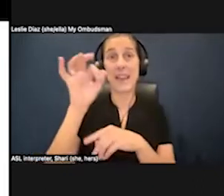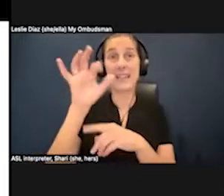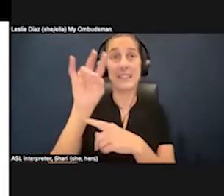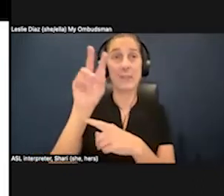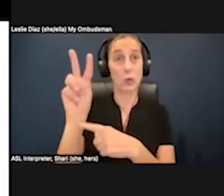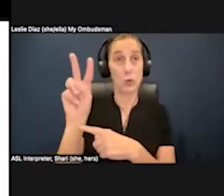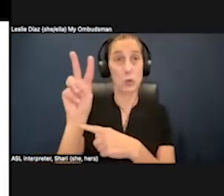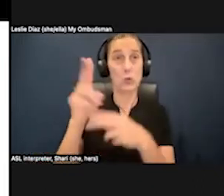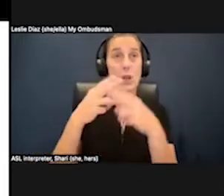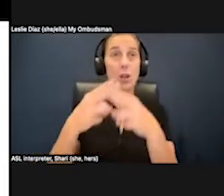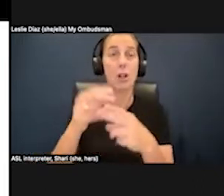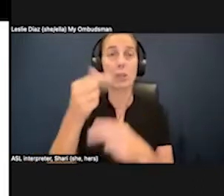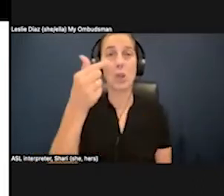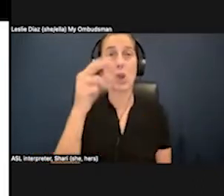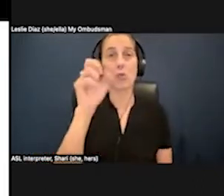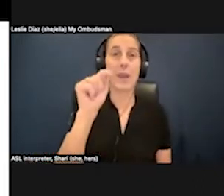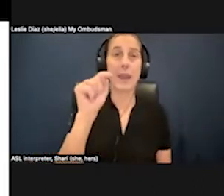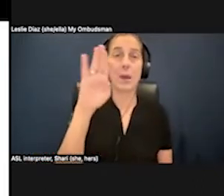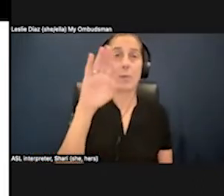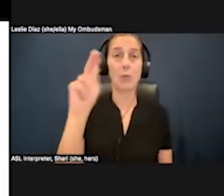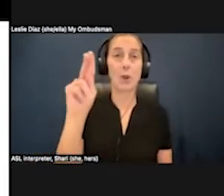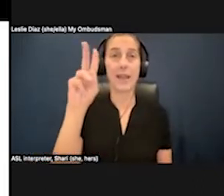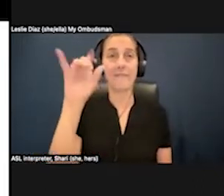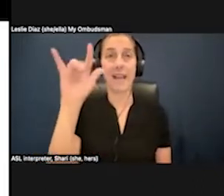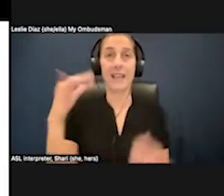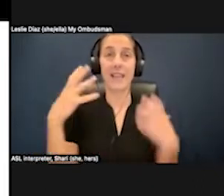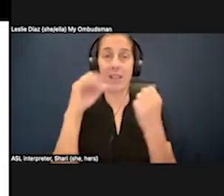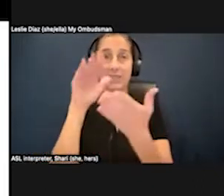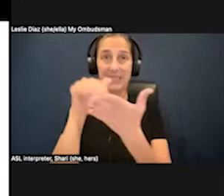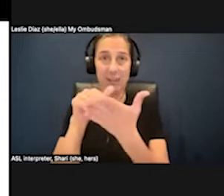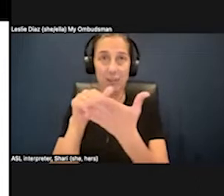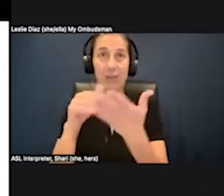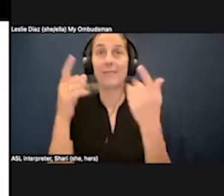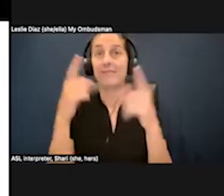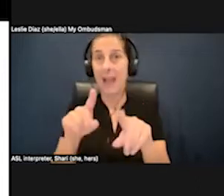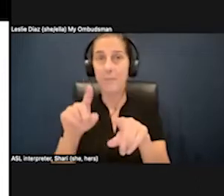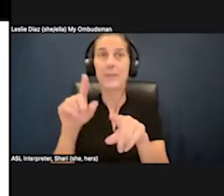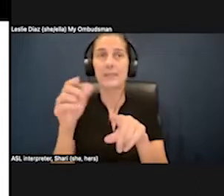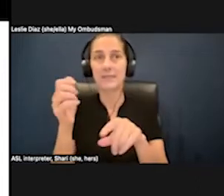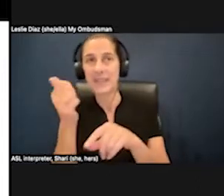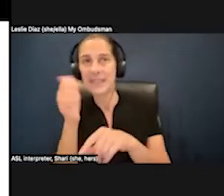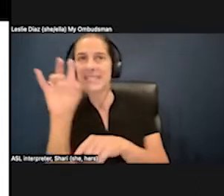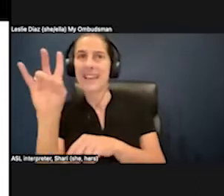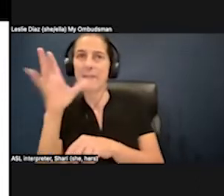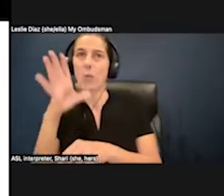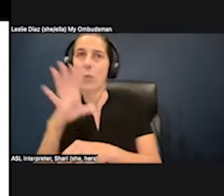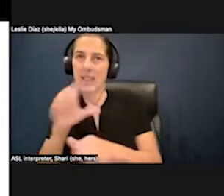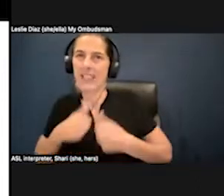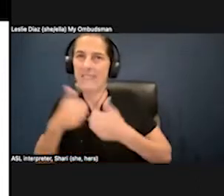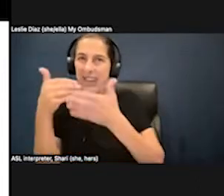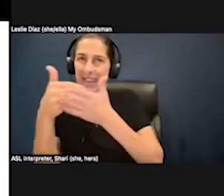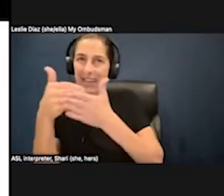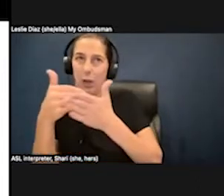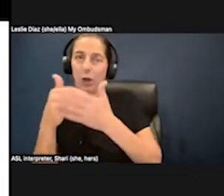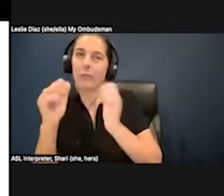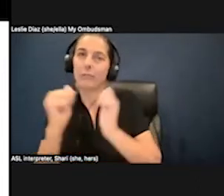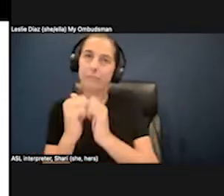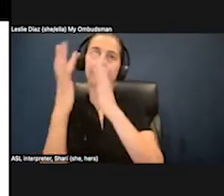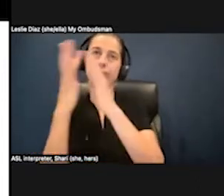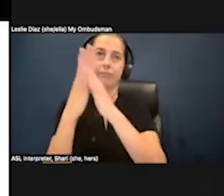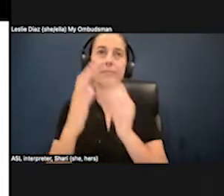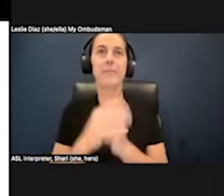lived in public housing nearby. We have a whole number of sites in Worcester, Framingham, and Milford. We serve